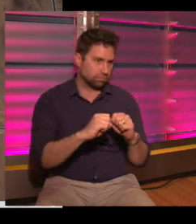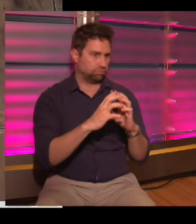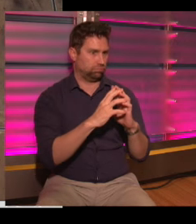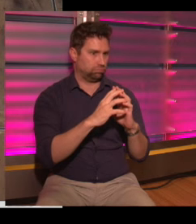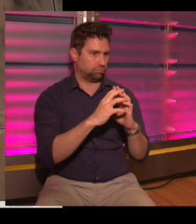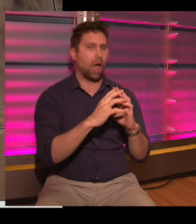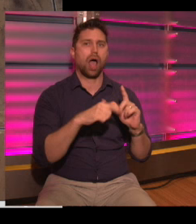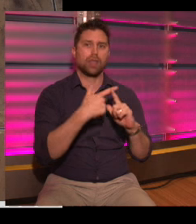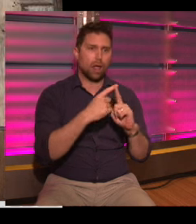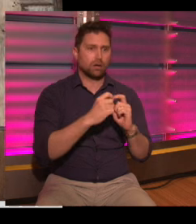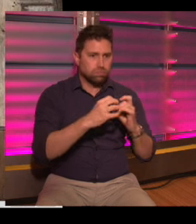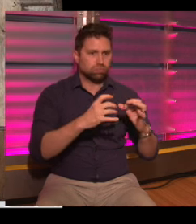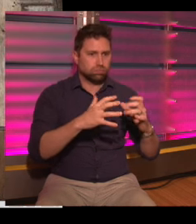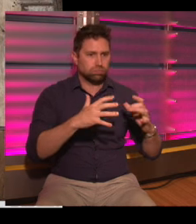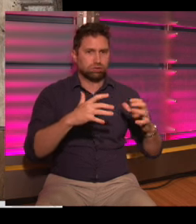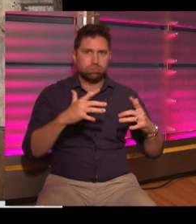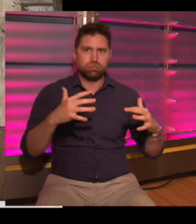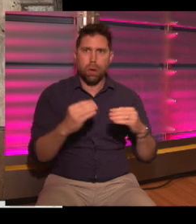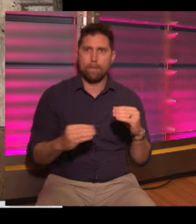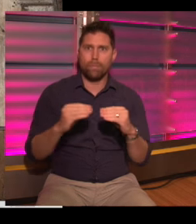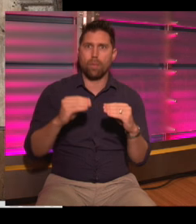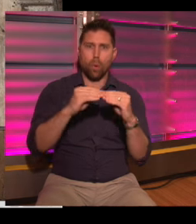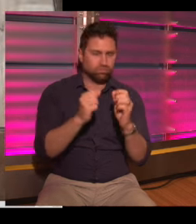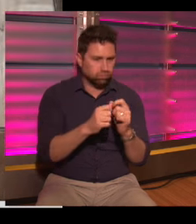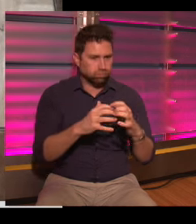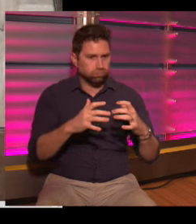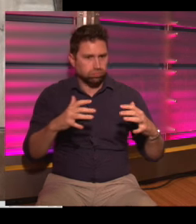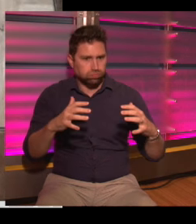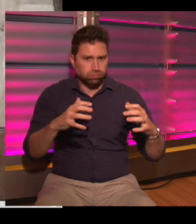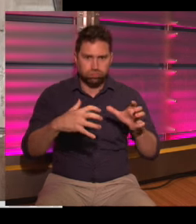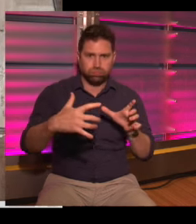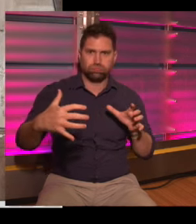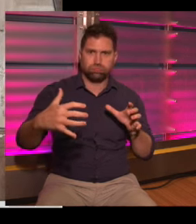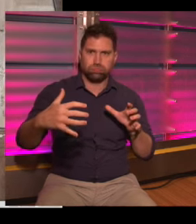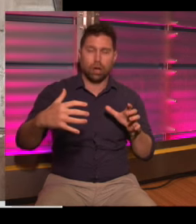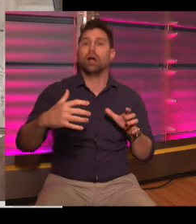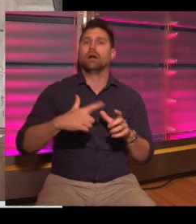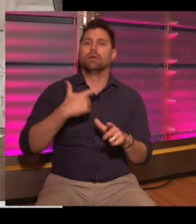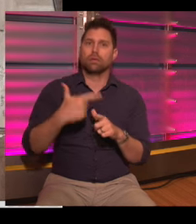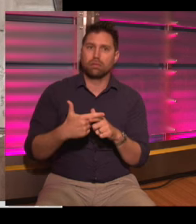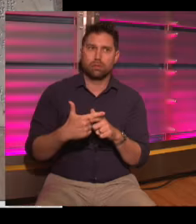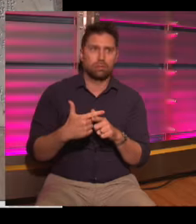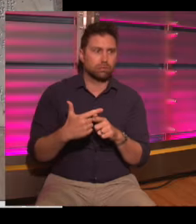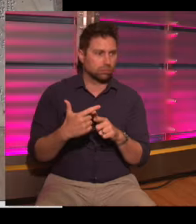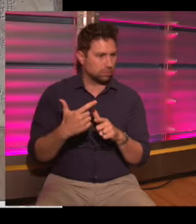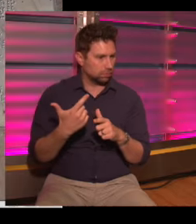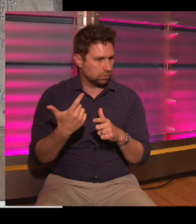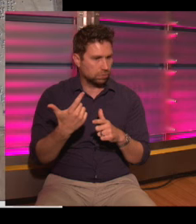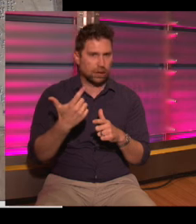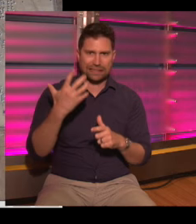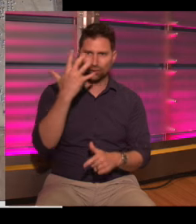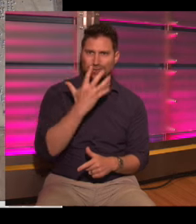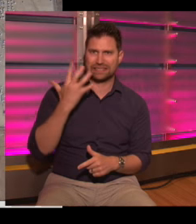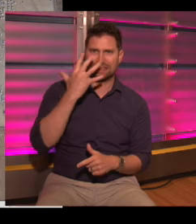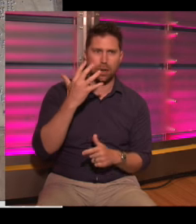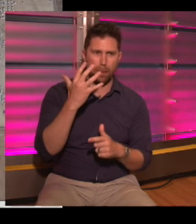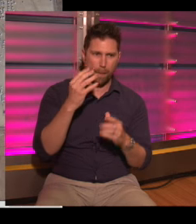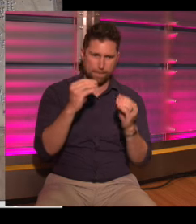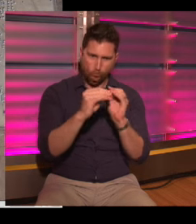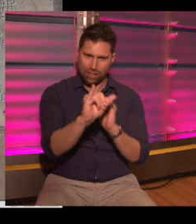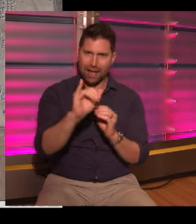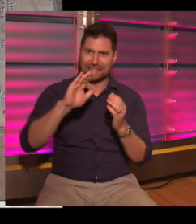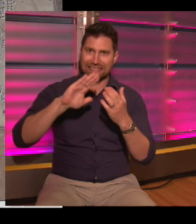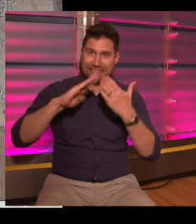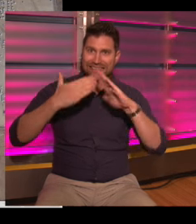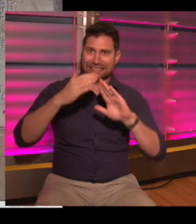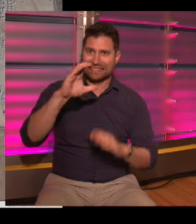started just building out more and more, building out even more, and just, you know, resembling more and more of a city by the end of